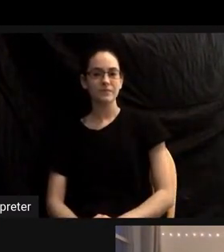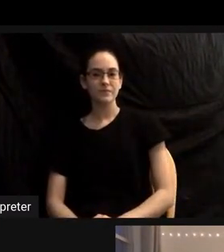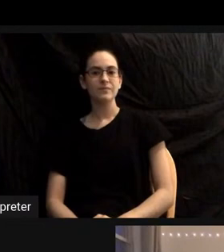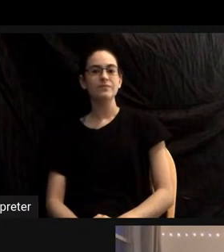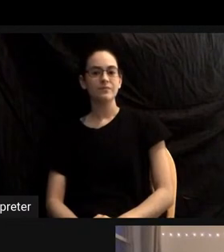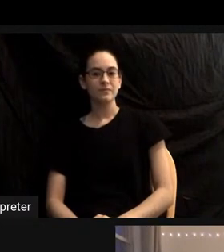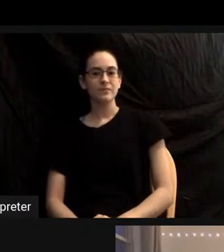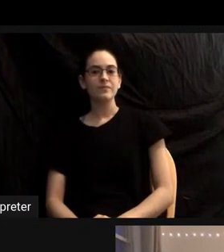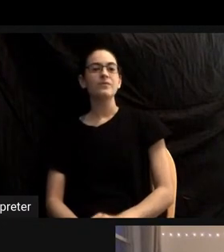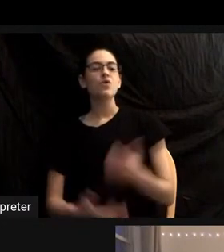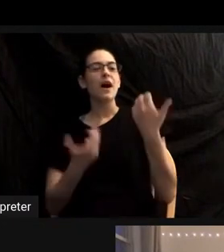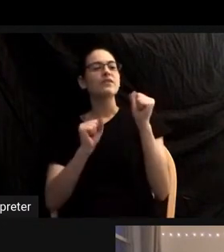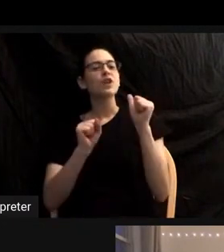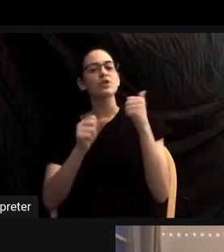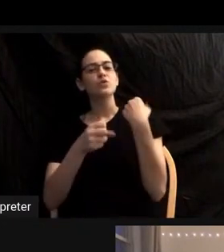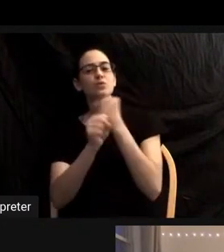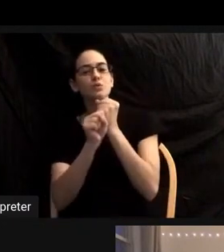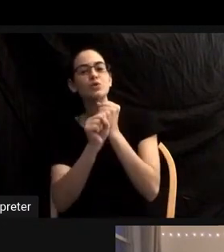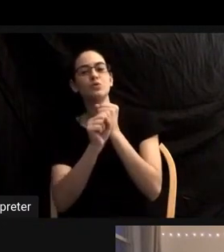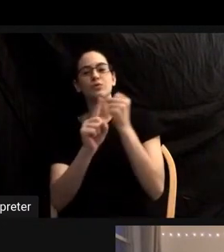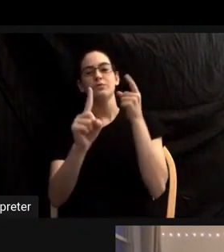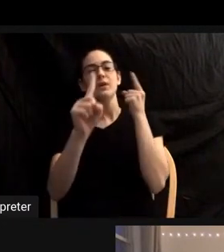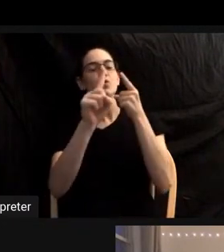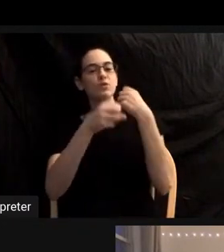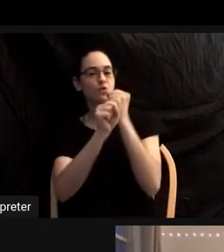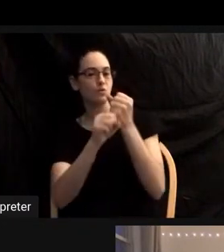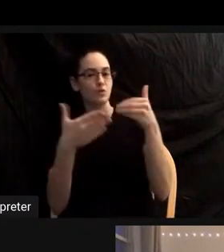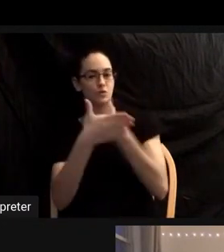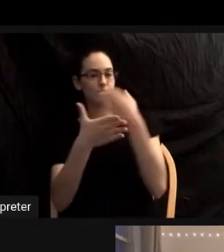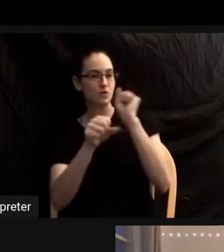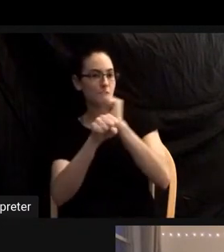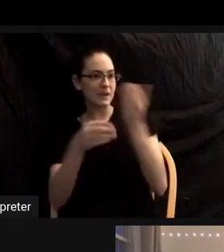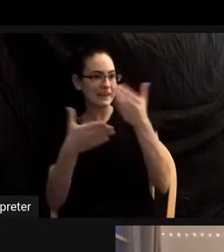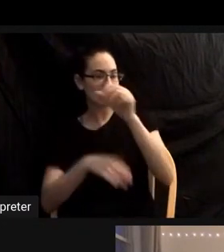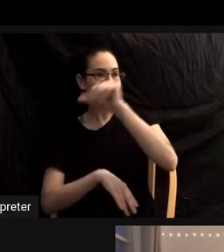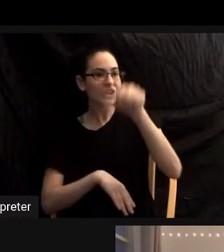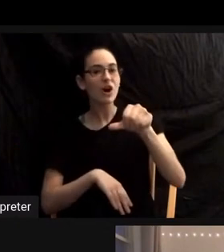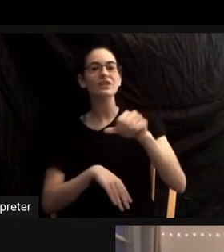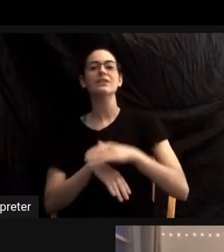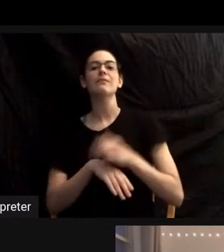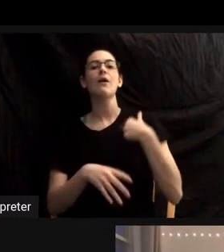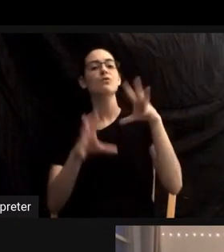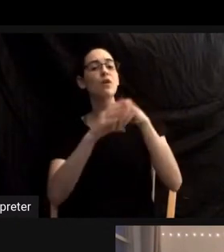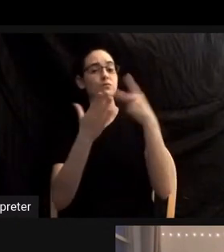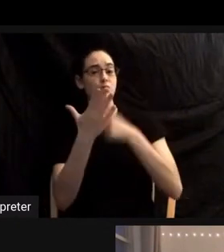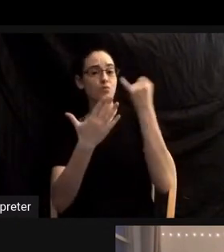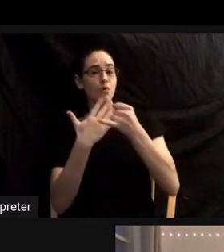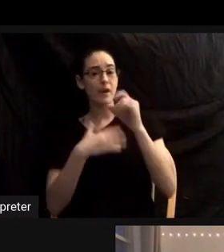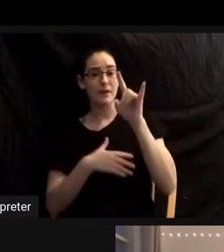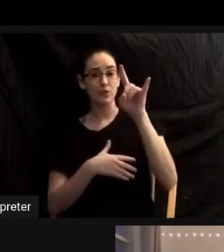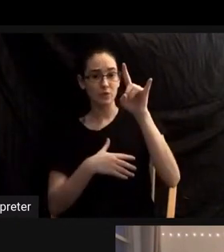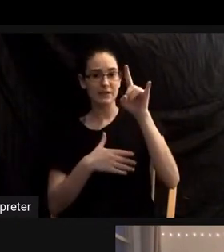mission to produce new work in Austin. I was fortunate enough to be part of the, of a program at UT, and there I got to know a